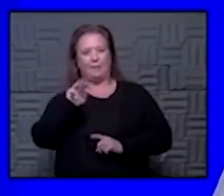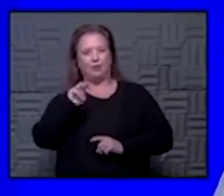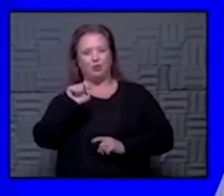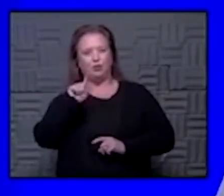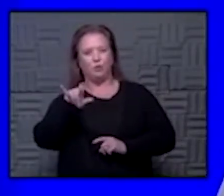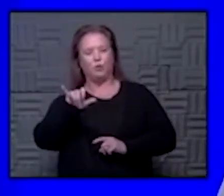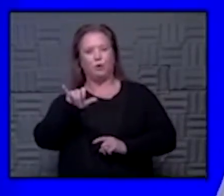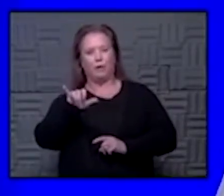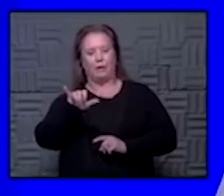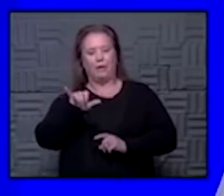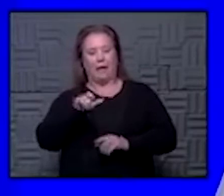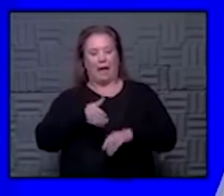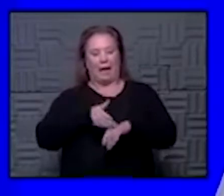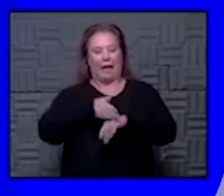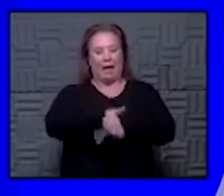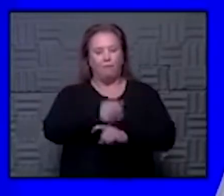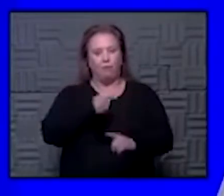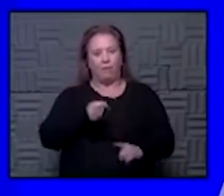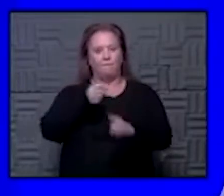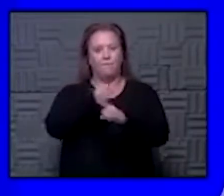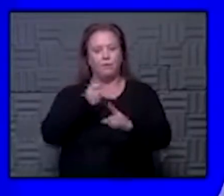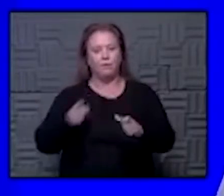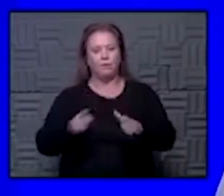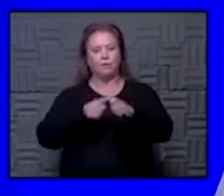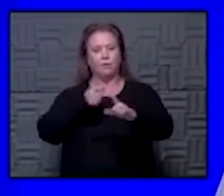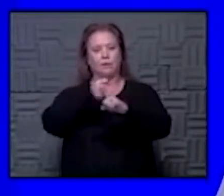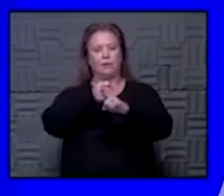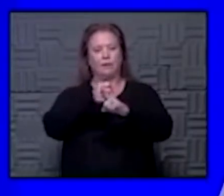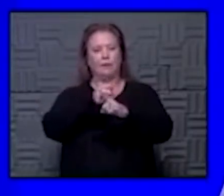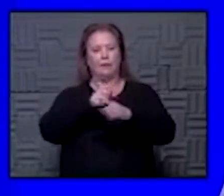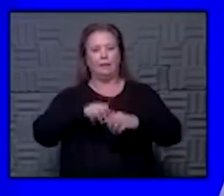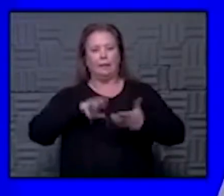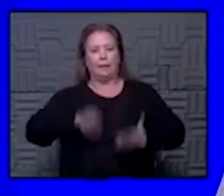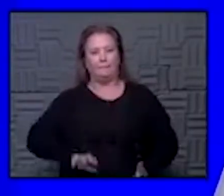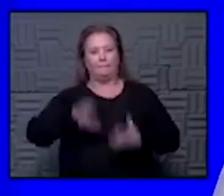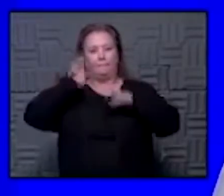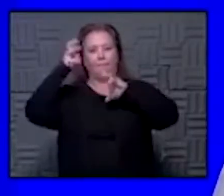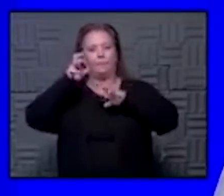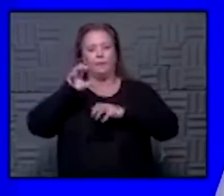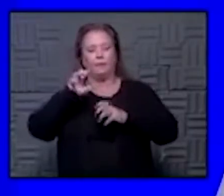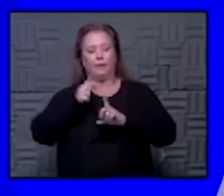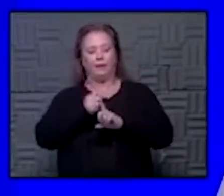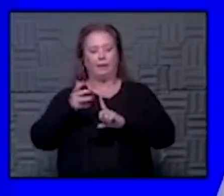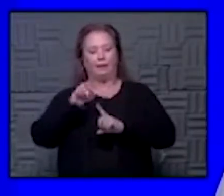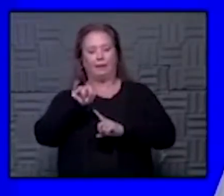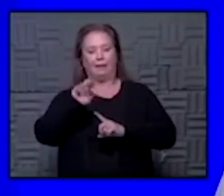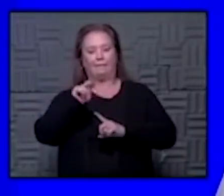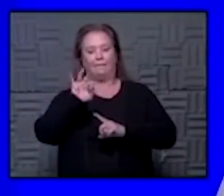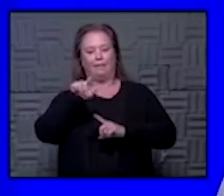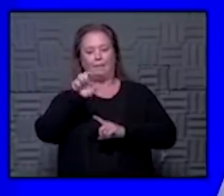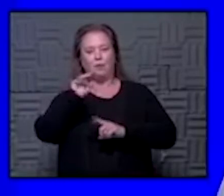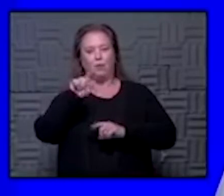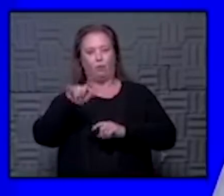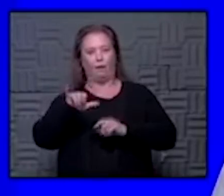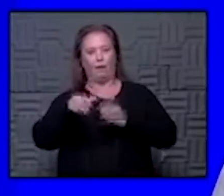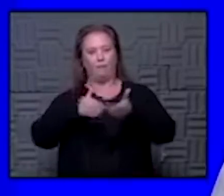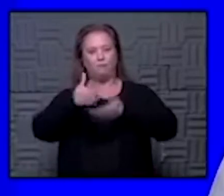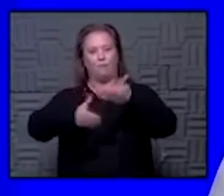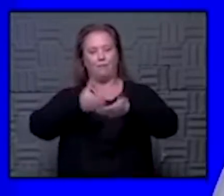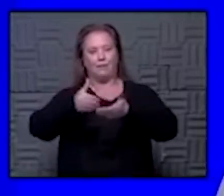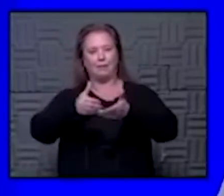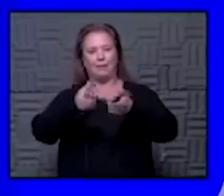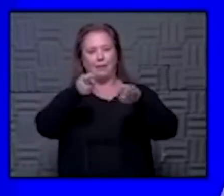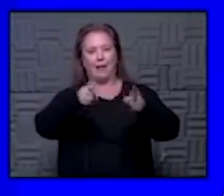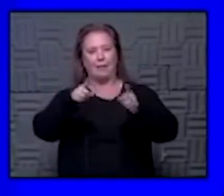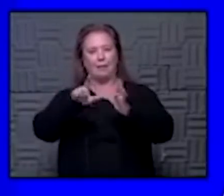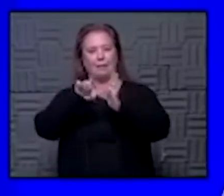that initial viral stage of the illness. It comes in that immune dysregulation or inflammatory process that comes later.